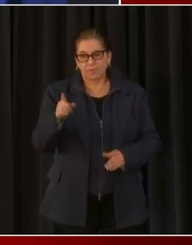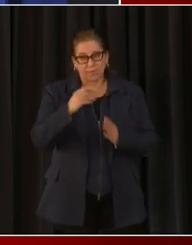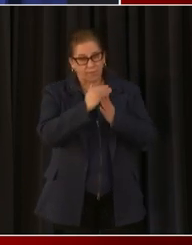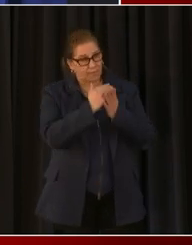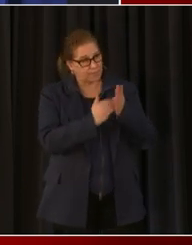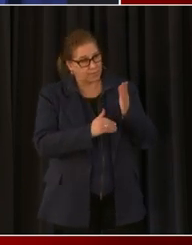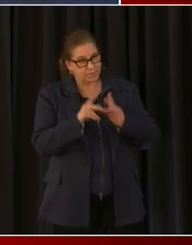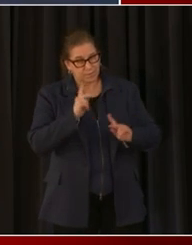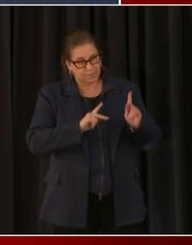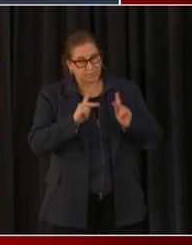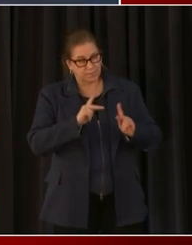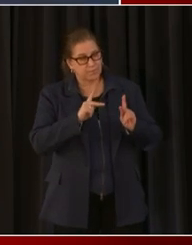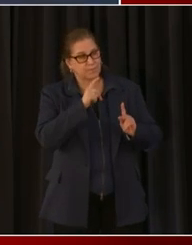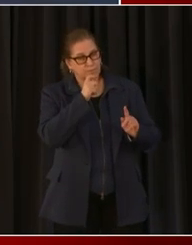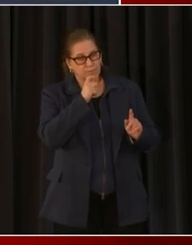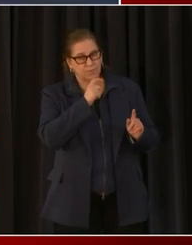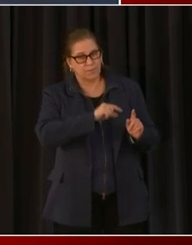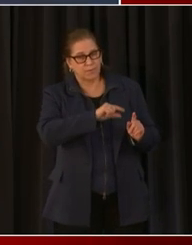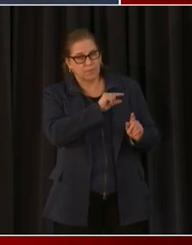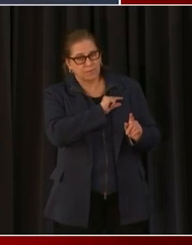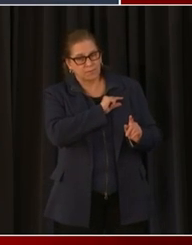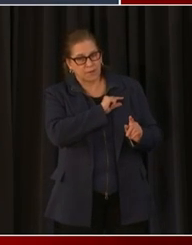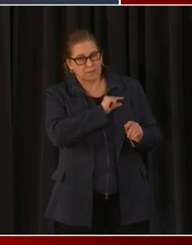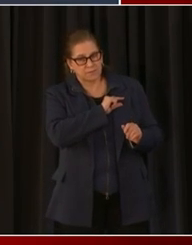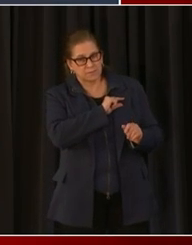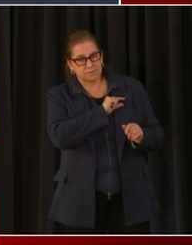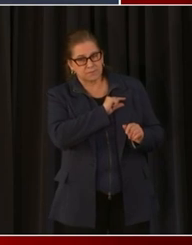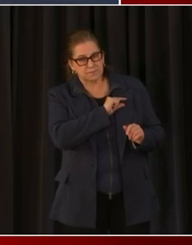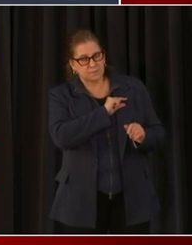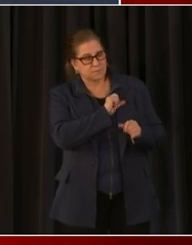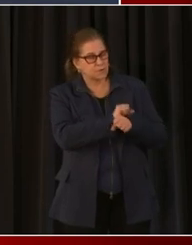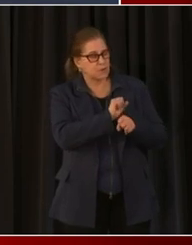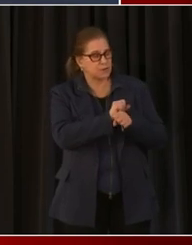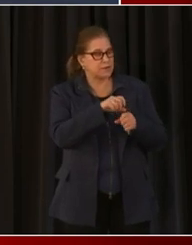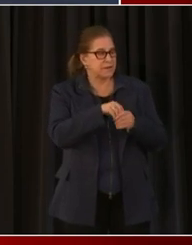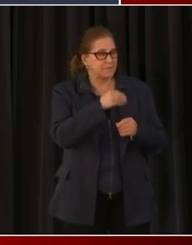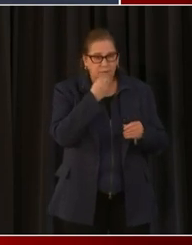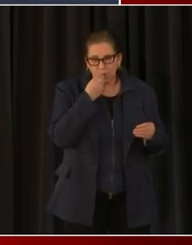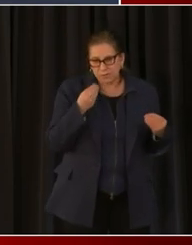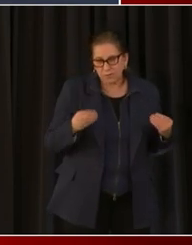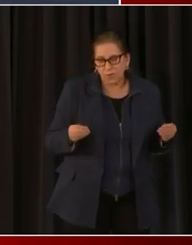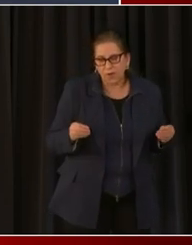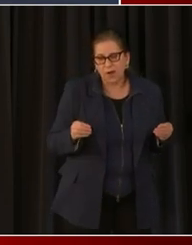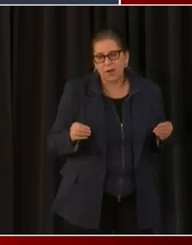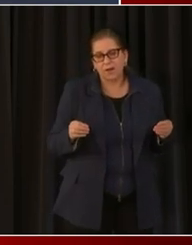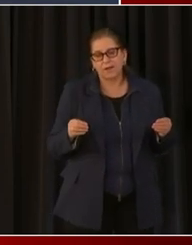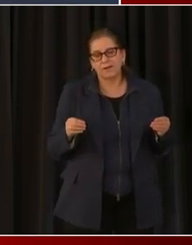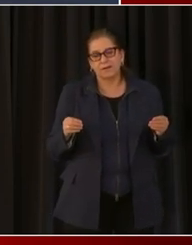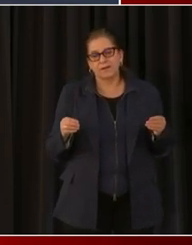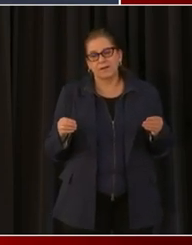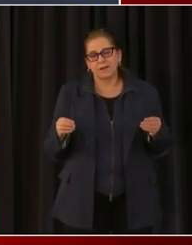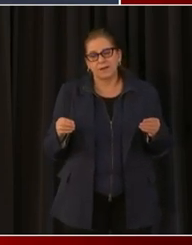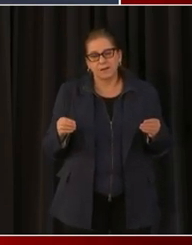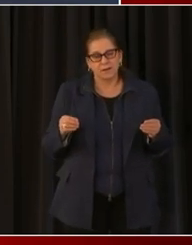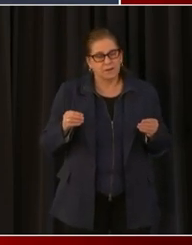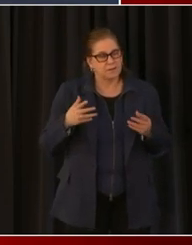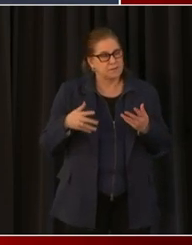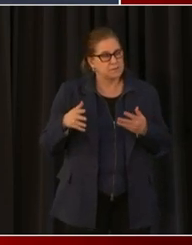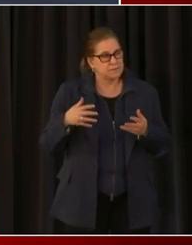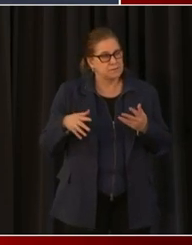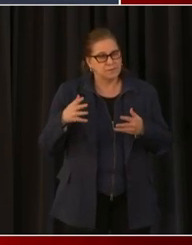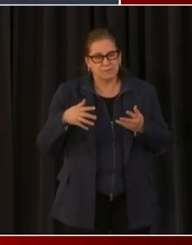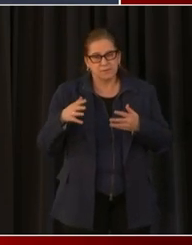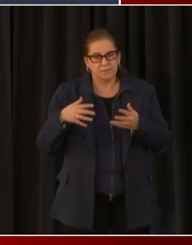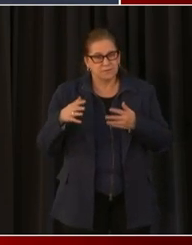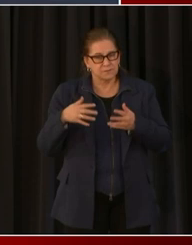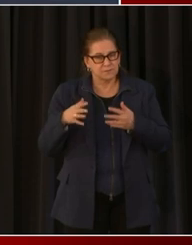workers or people who were qualified, we went from grocery store workers and social outreach, and then we went